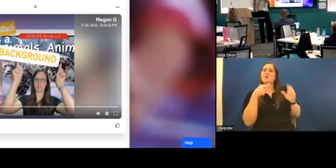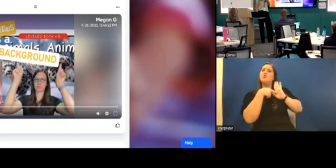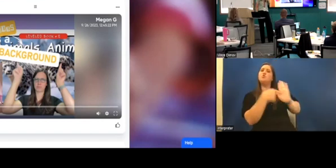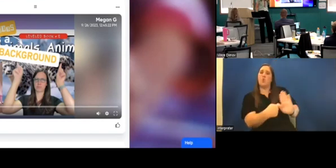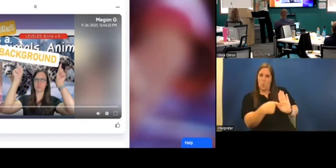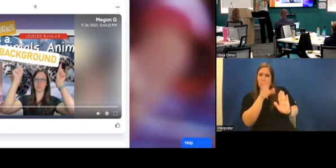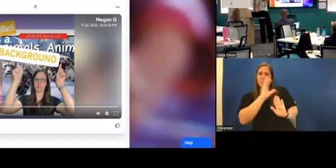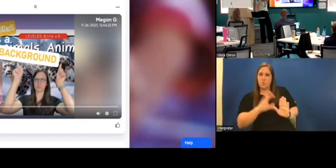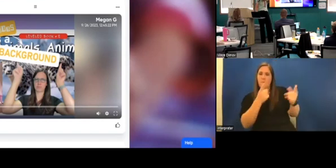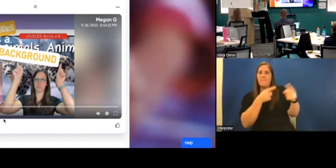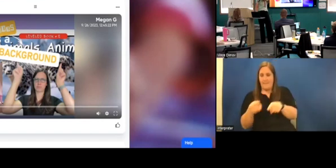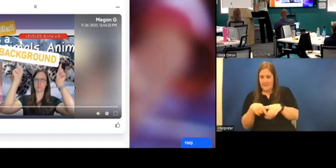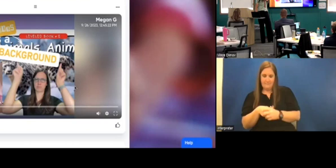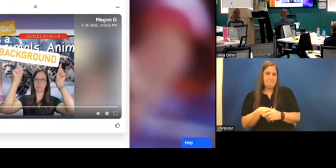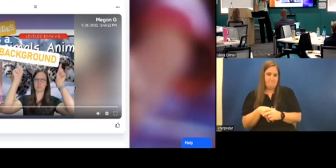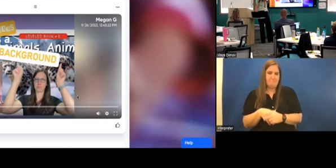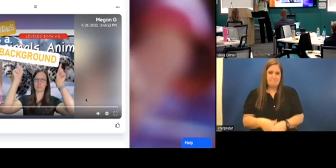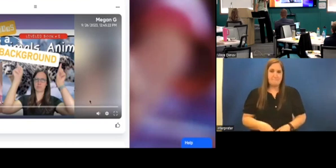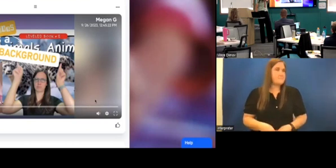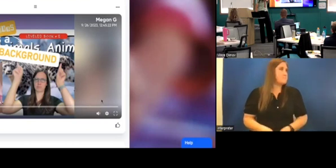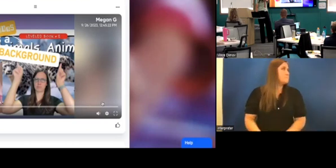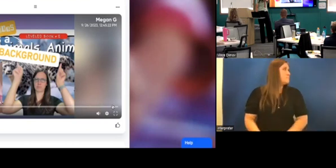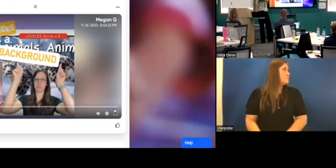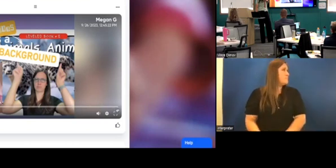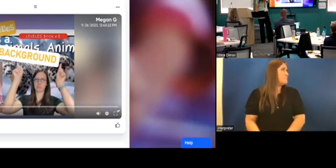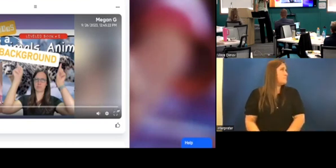and then I'll kind of talk you through what I'm doing.